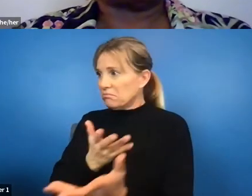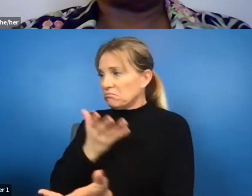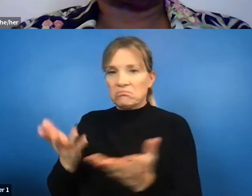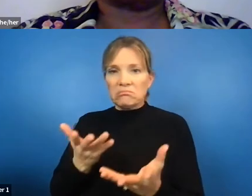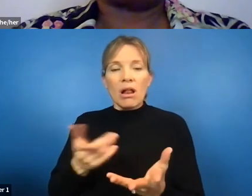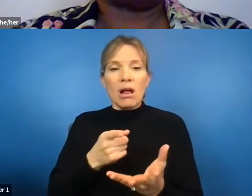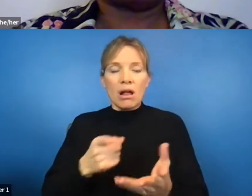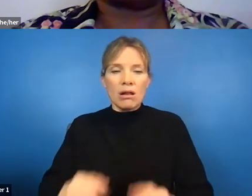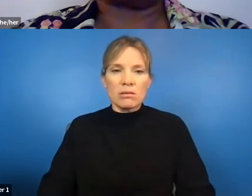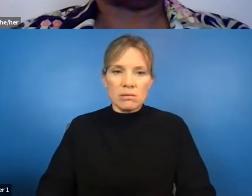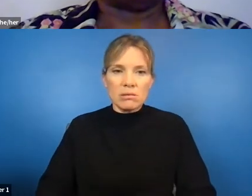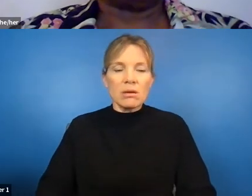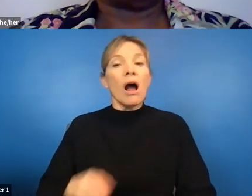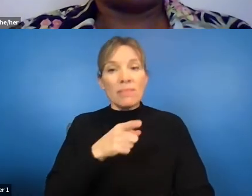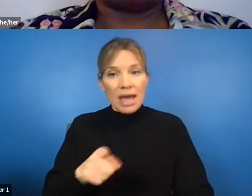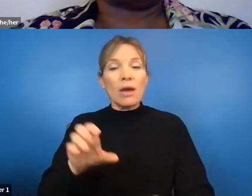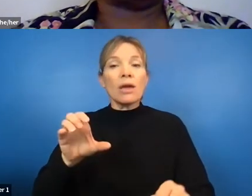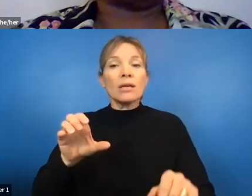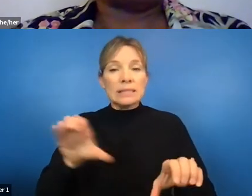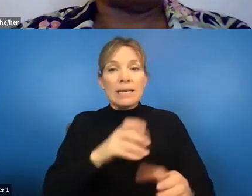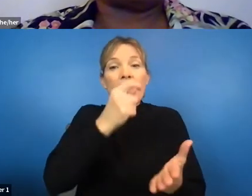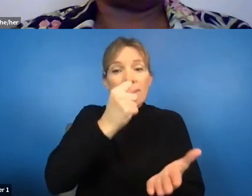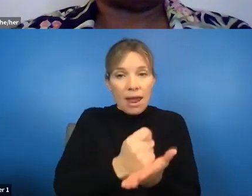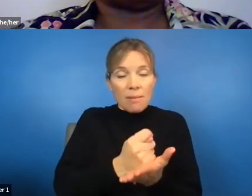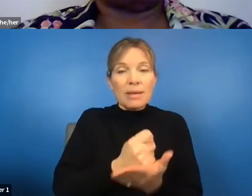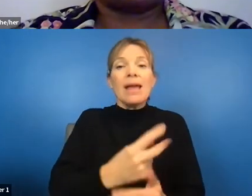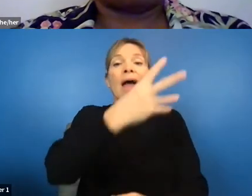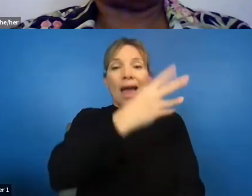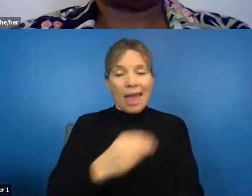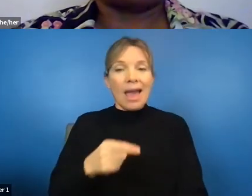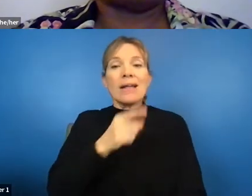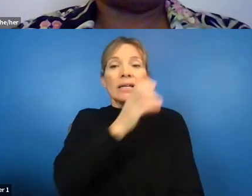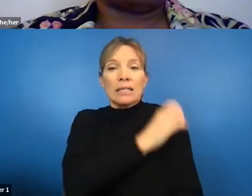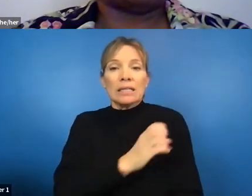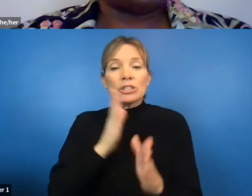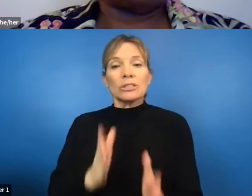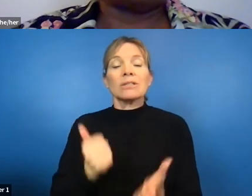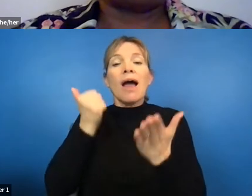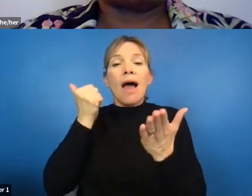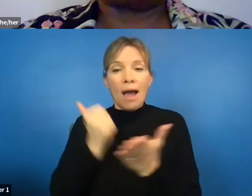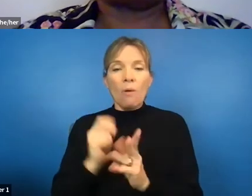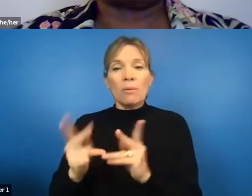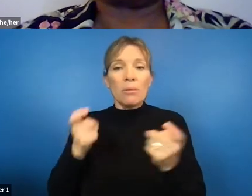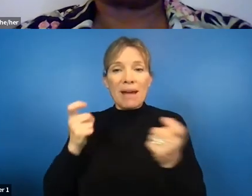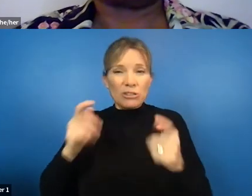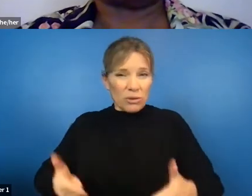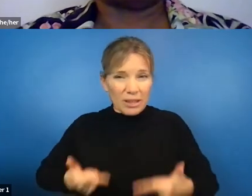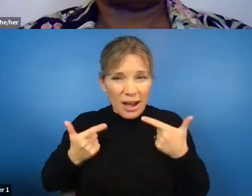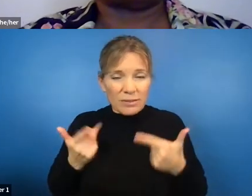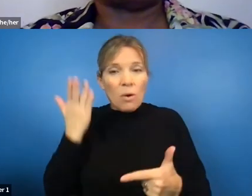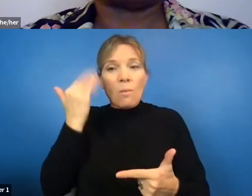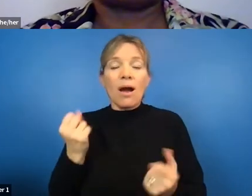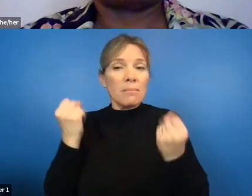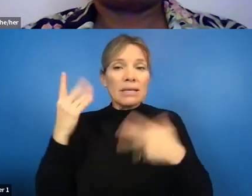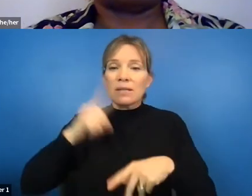addition to therapy, helping people manage their lives, because often